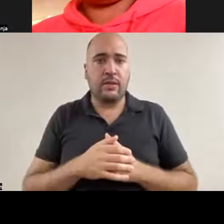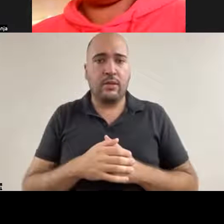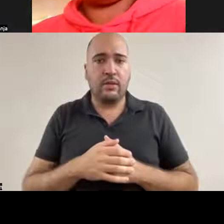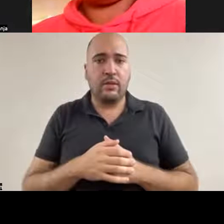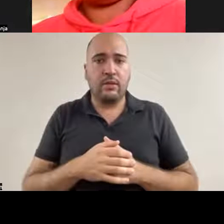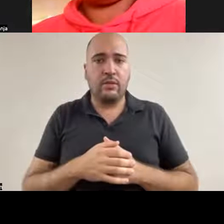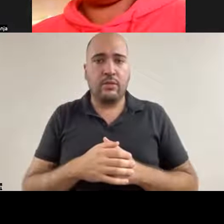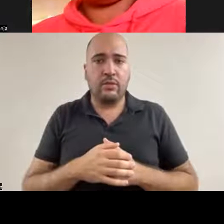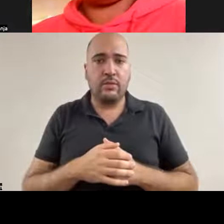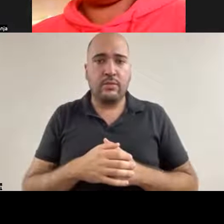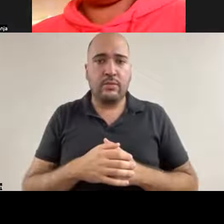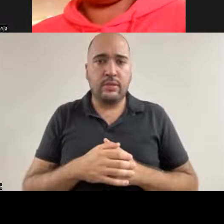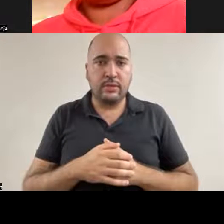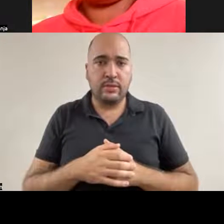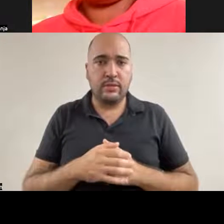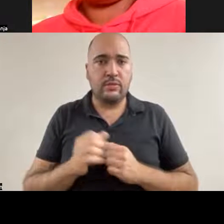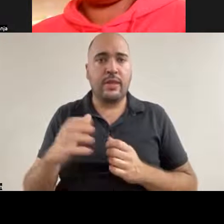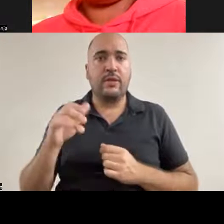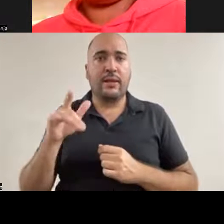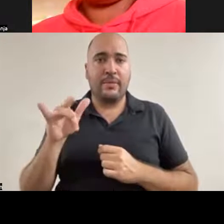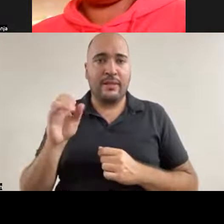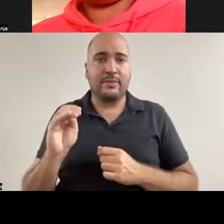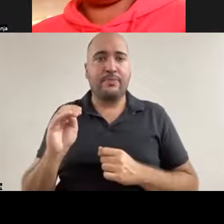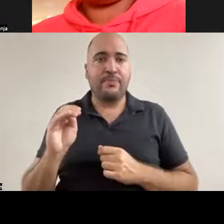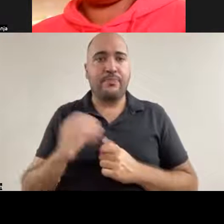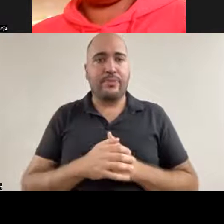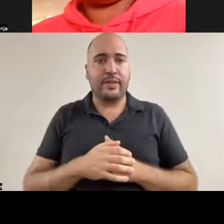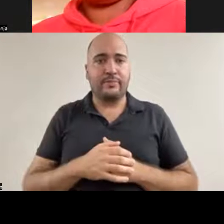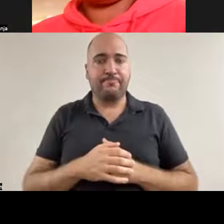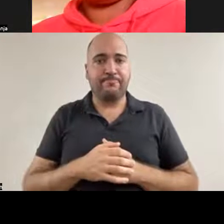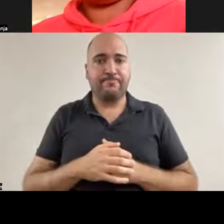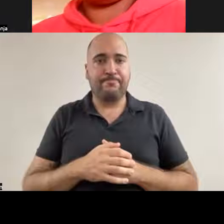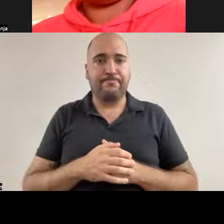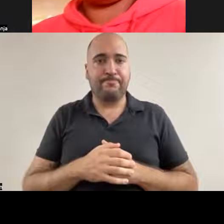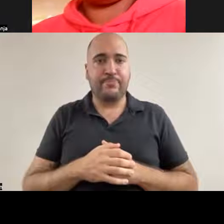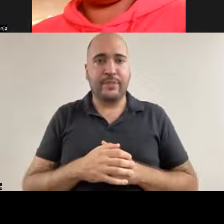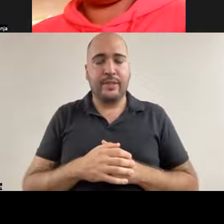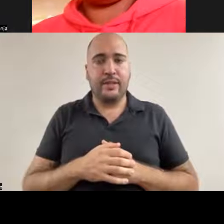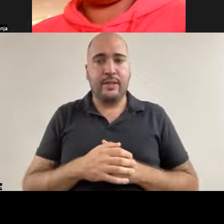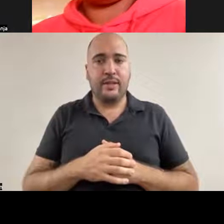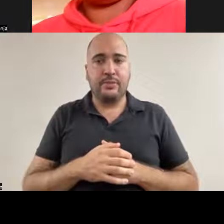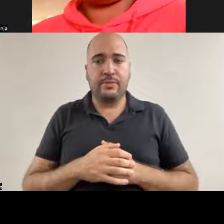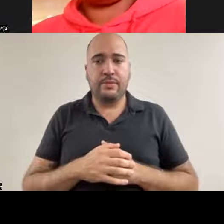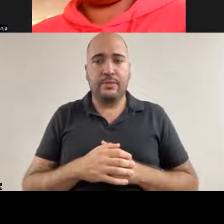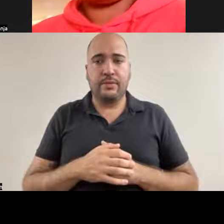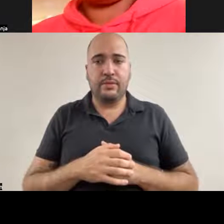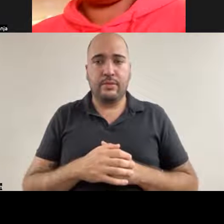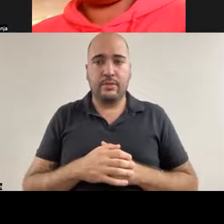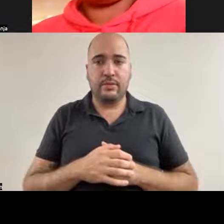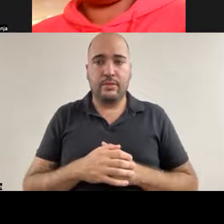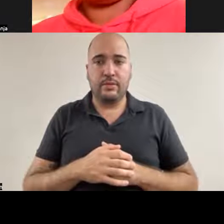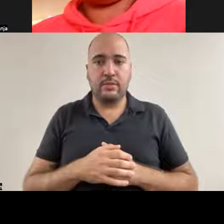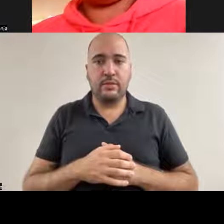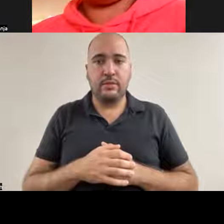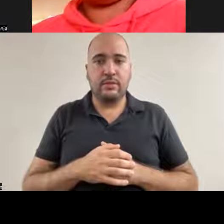Without what? Without capitalism. Oh, without capitalism. Well, look, the thing with